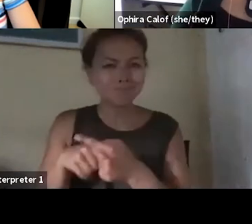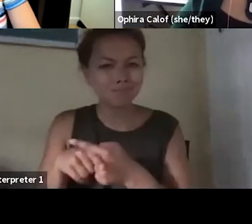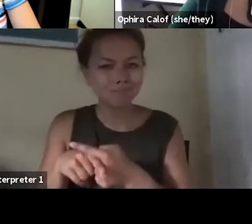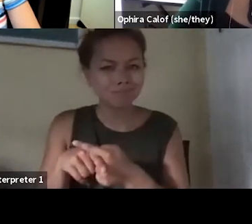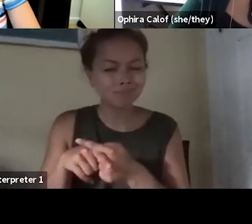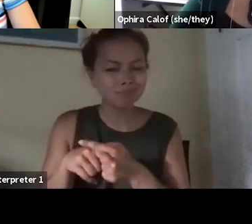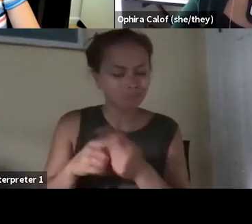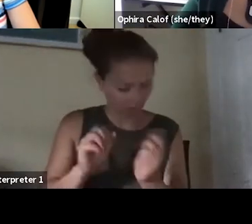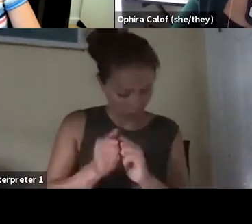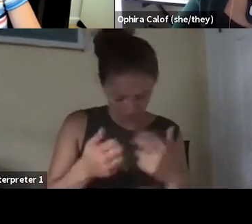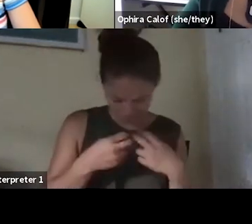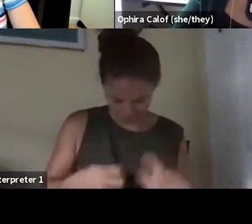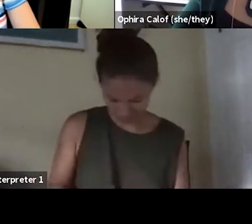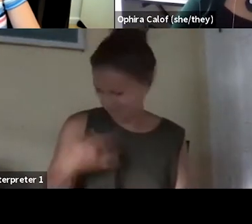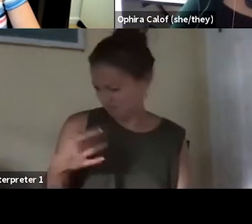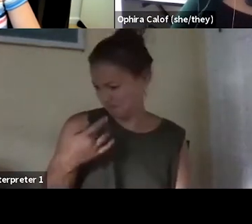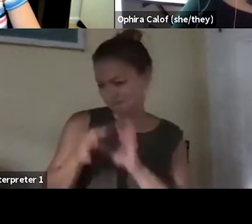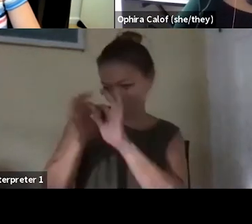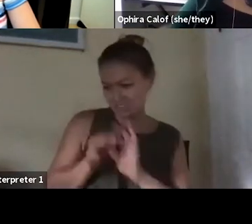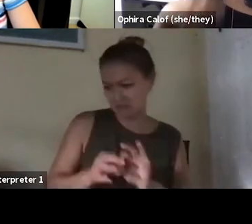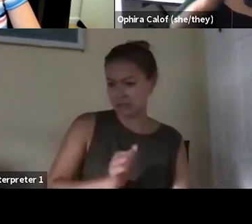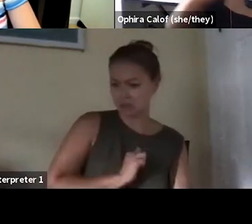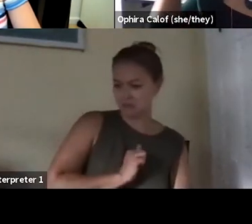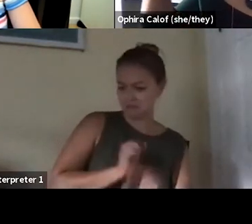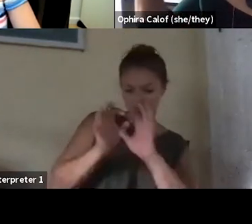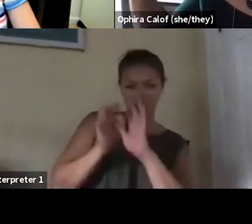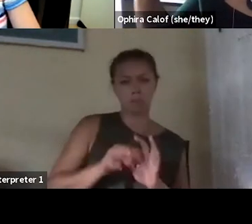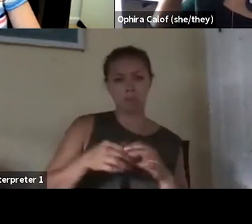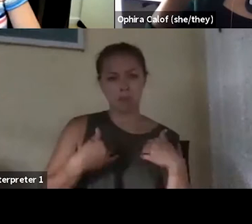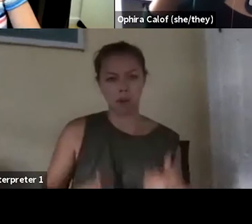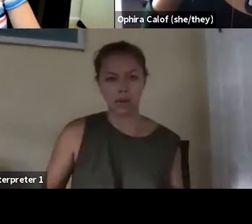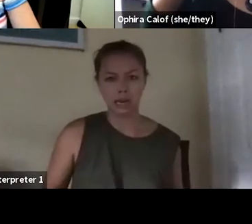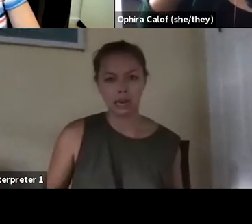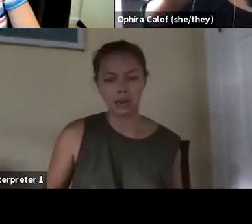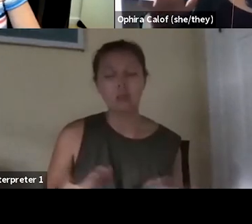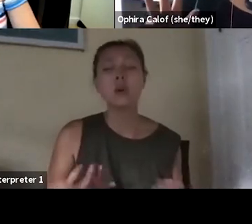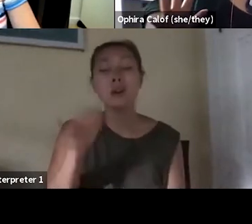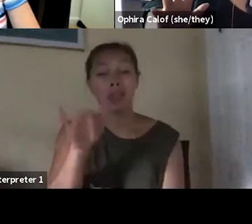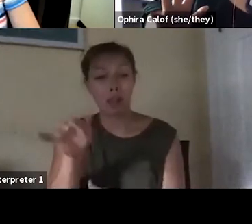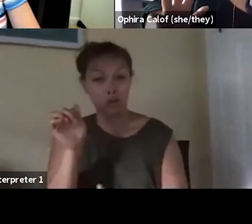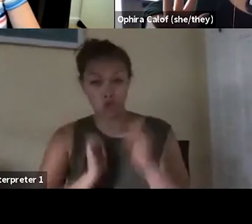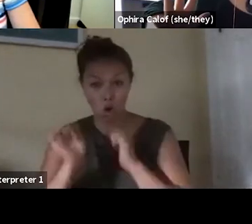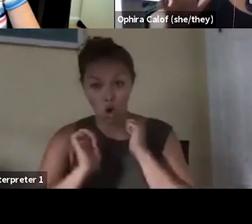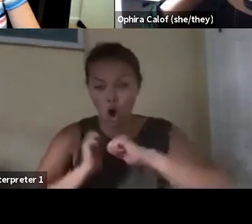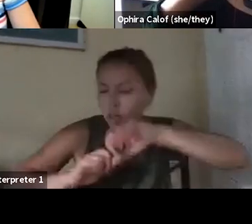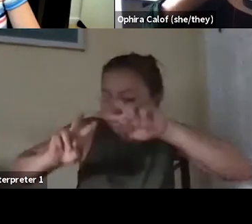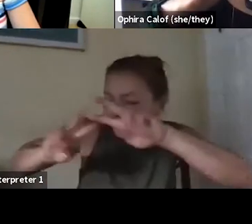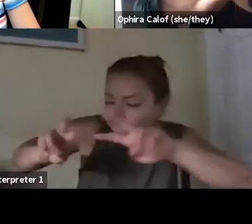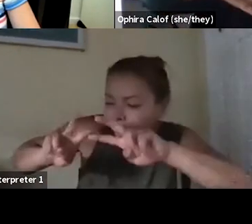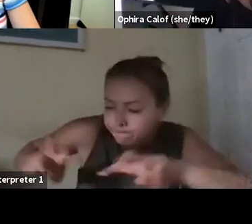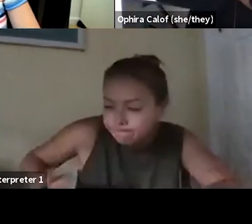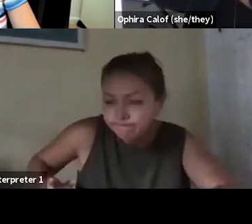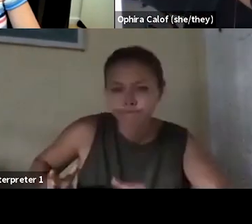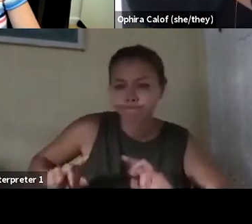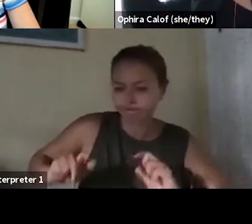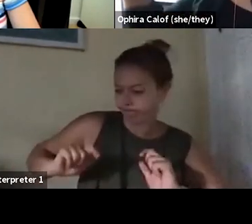yourself? And so in the show, I really sort of went on this journey of giving my body center stage and the